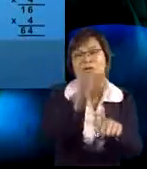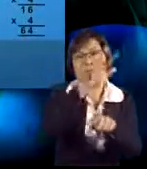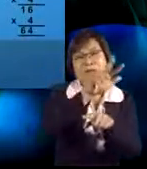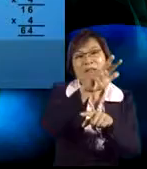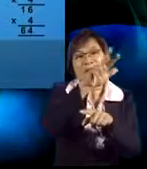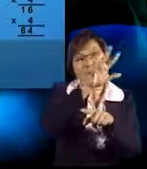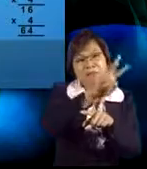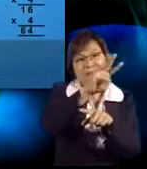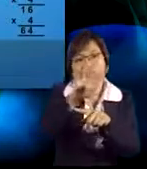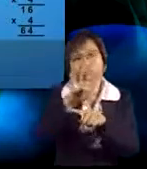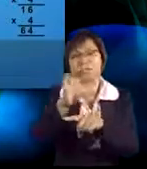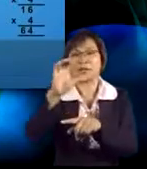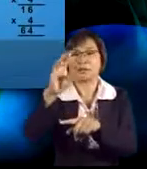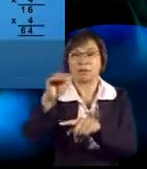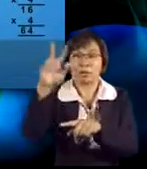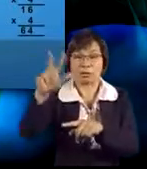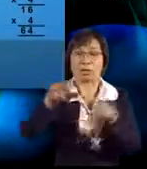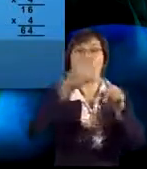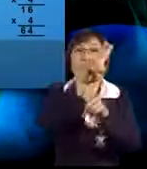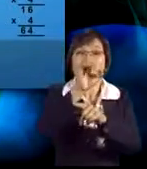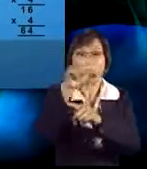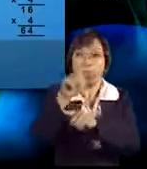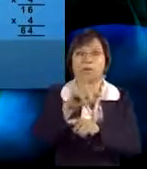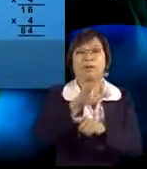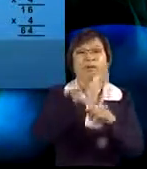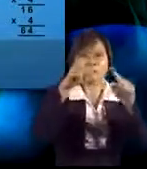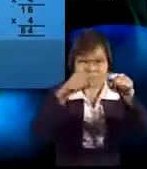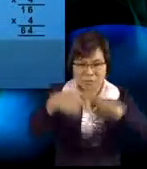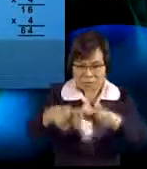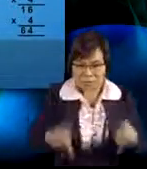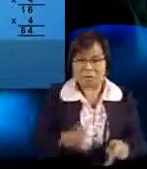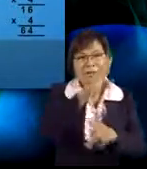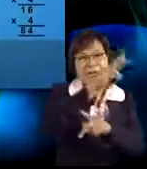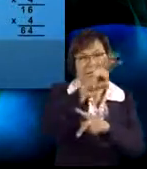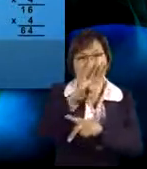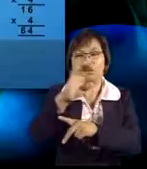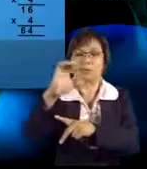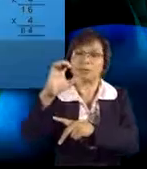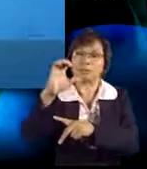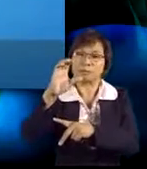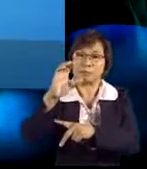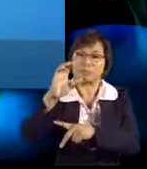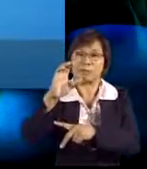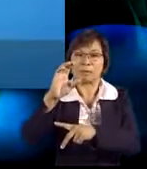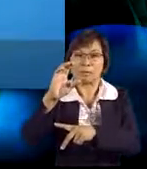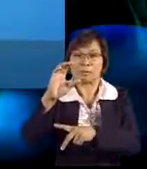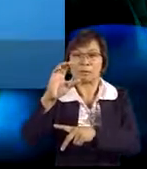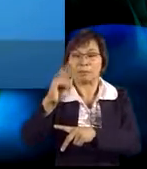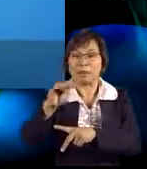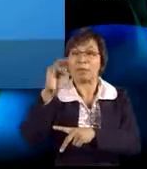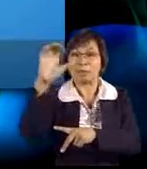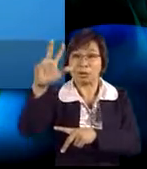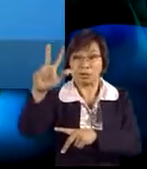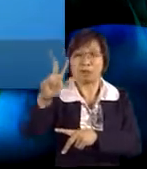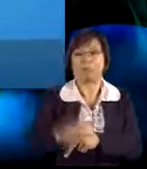to 64. The volume of cube C is equal to 64 meter cube. As you can see, for